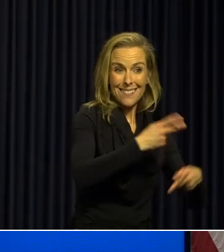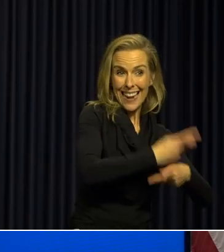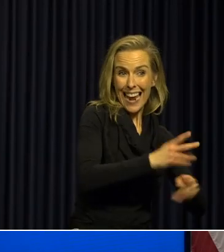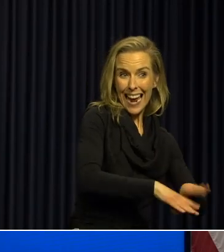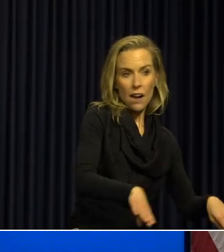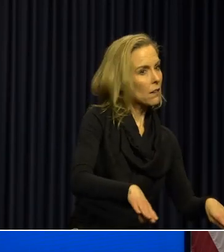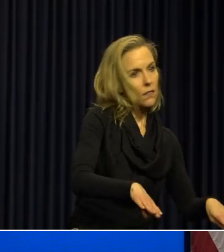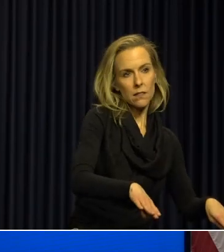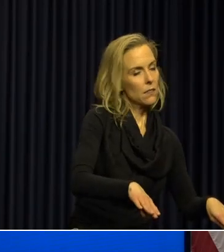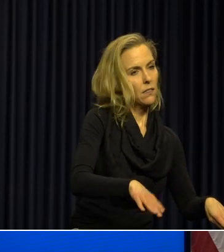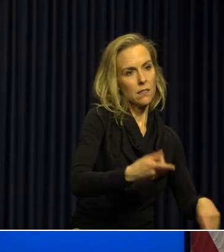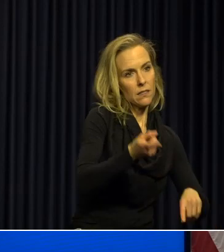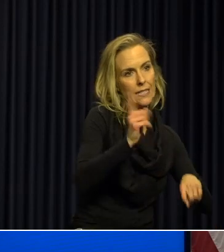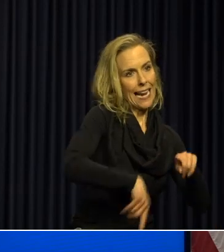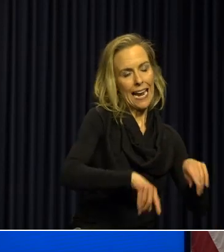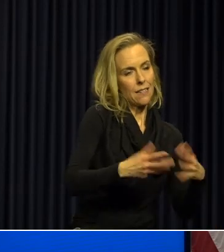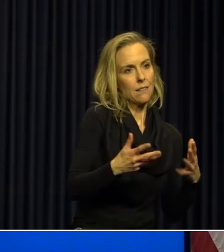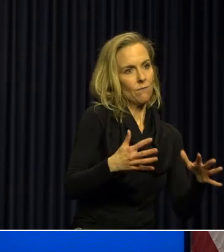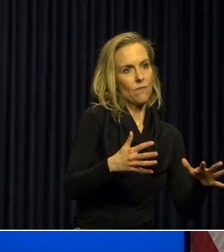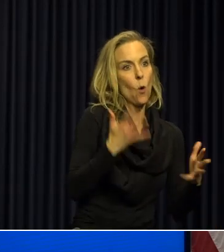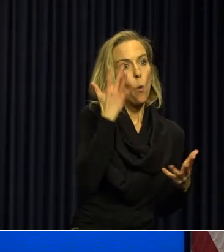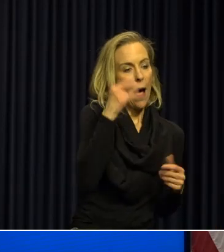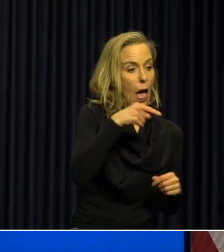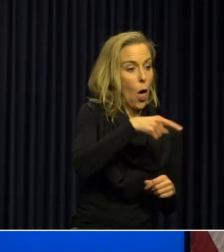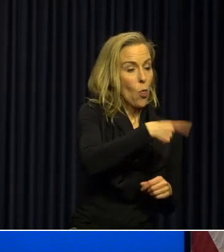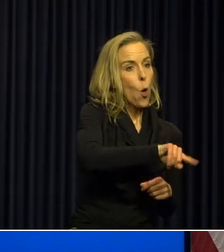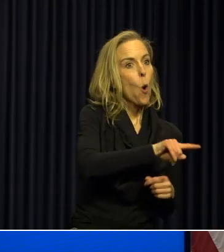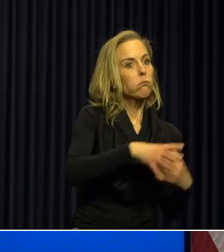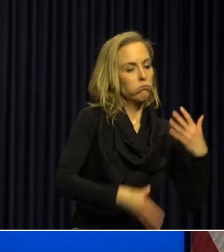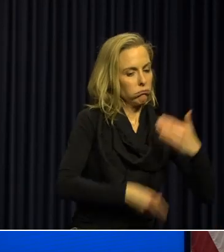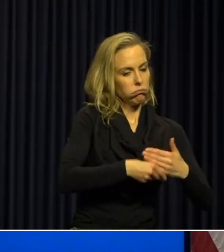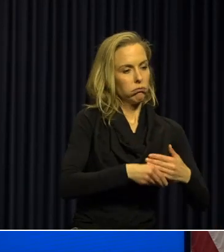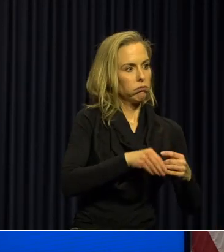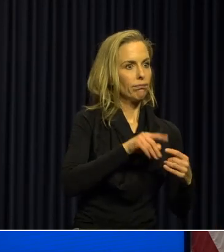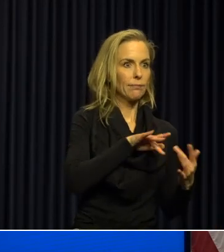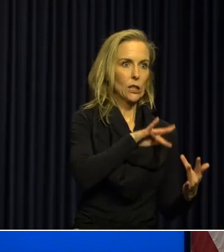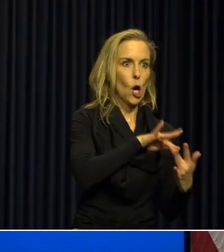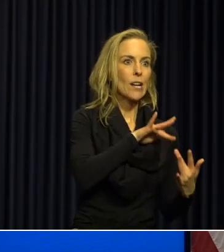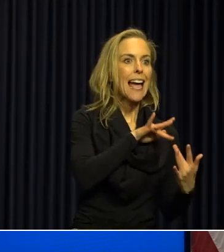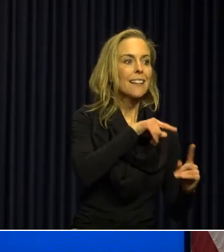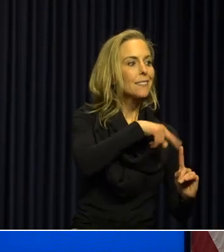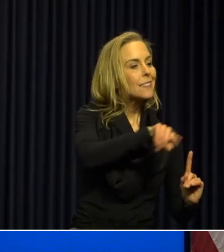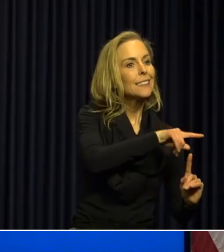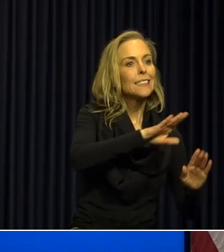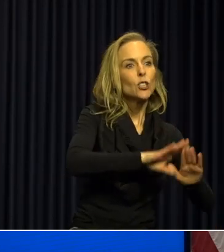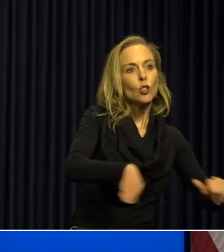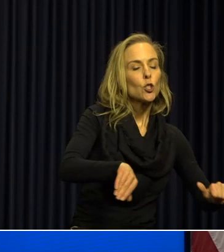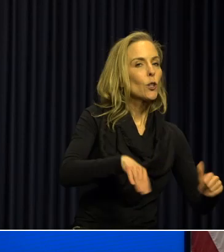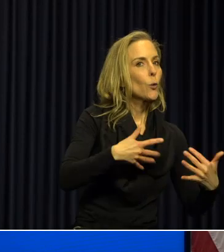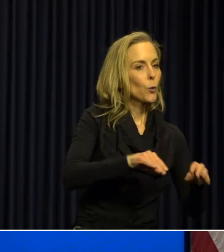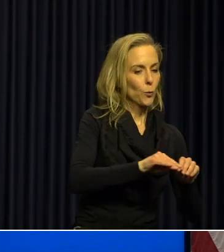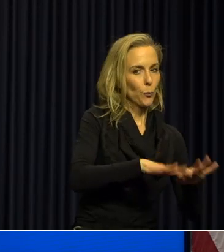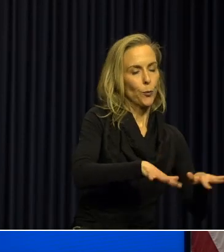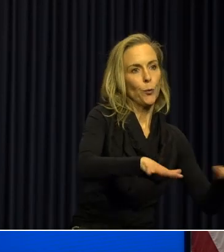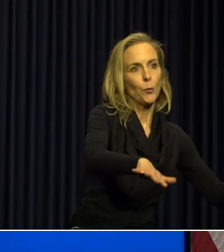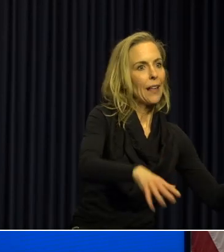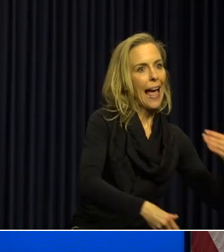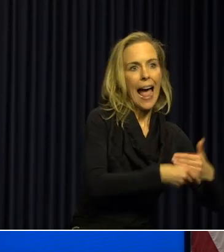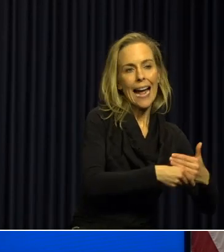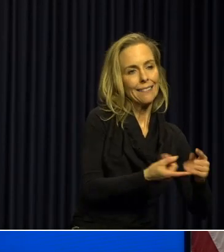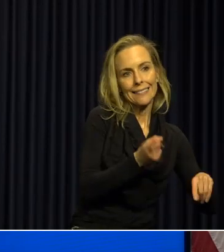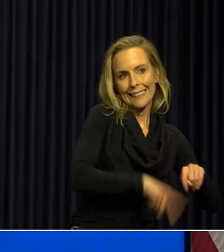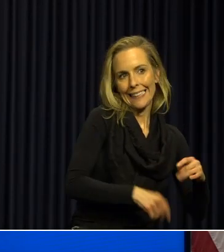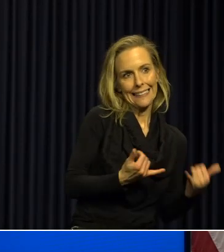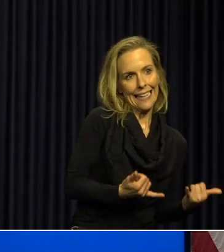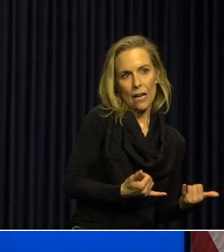say that those additional contacts spread the virus, especially through asymptomatic means. Phil. Governor, let